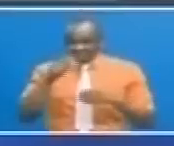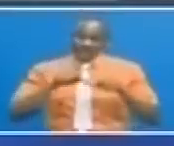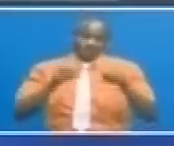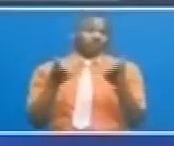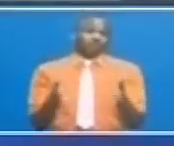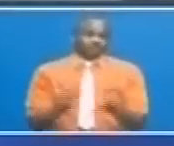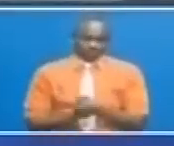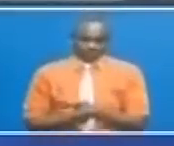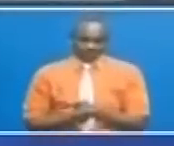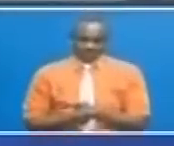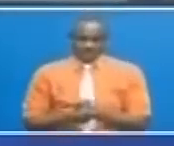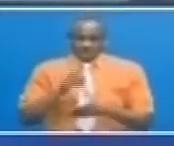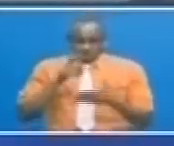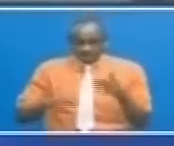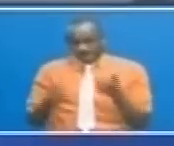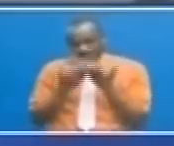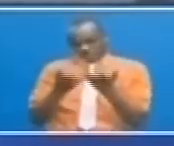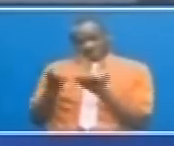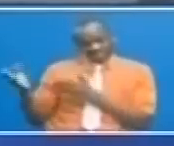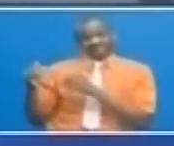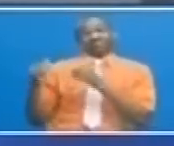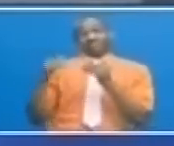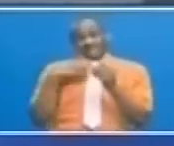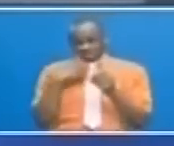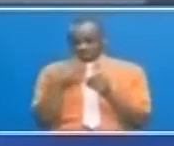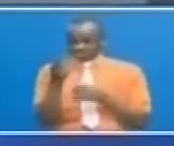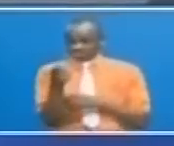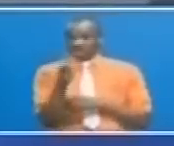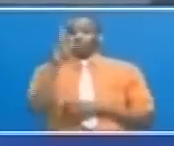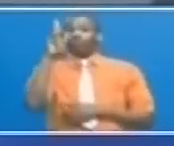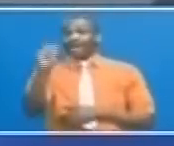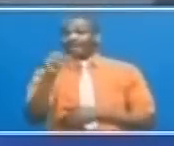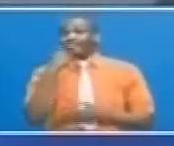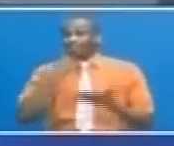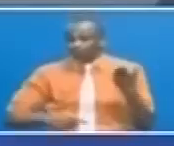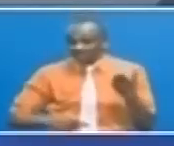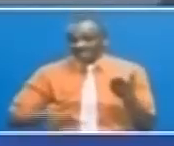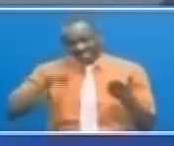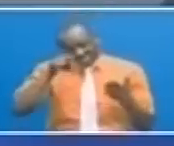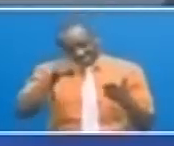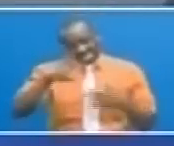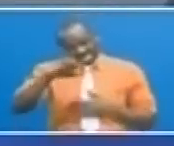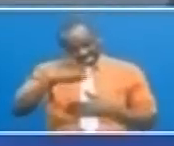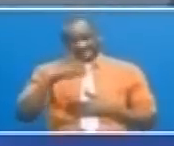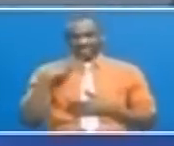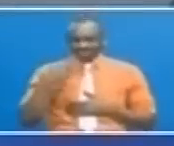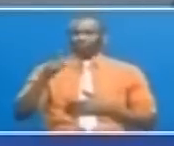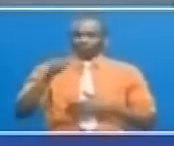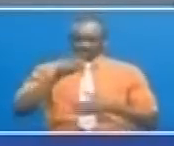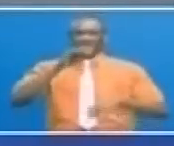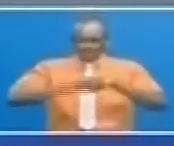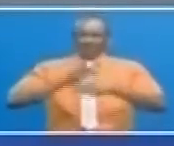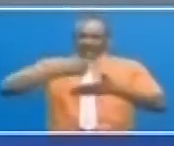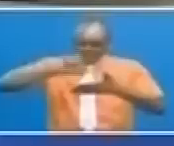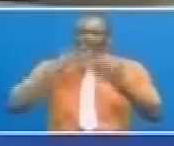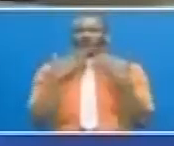continuing. In what is shaping up as a diplomatic standoff, the United Nations says the weapons were part of a legitimate consignment that